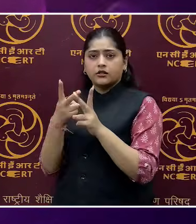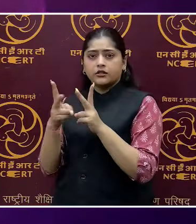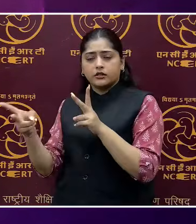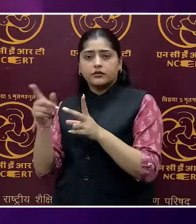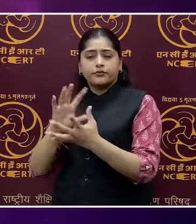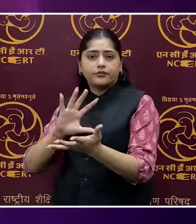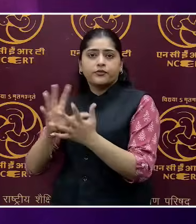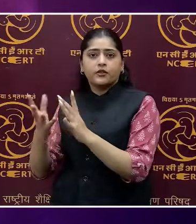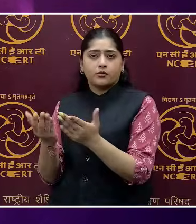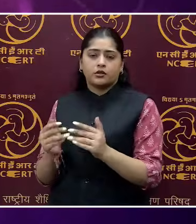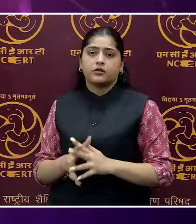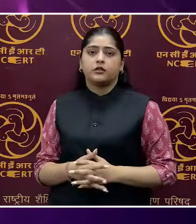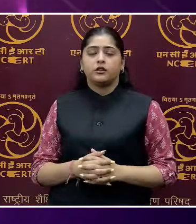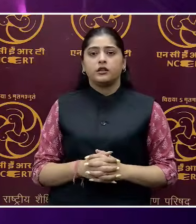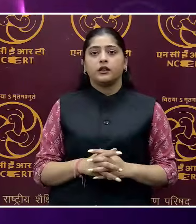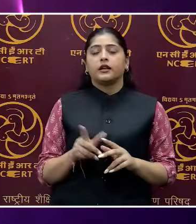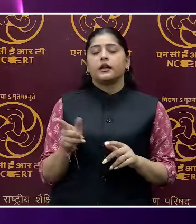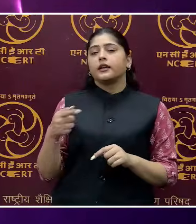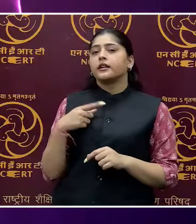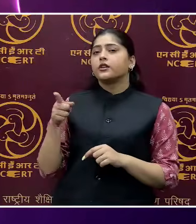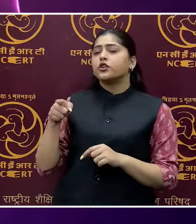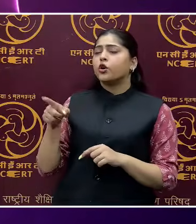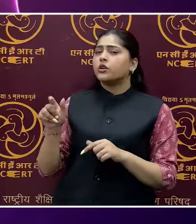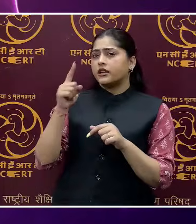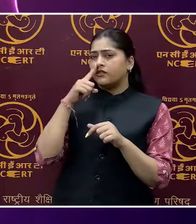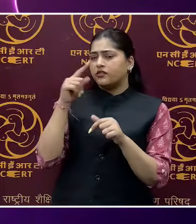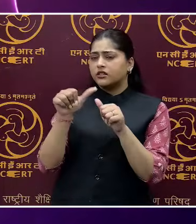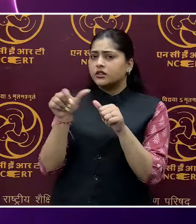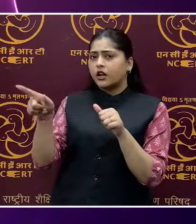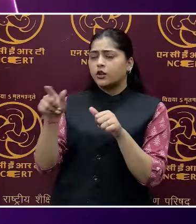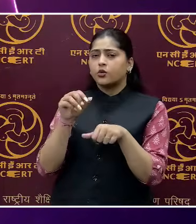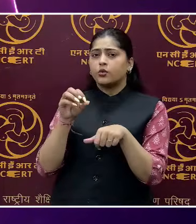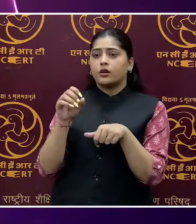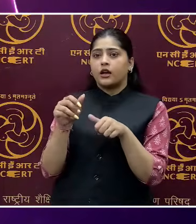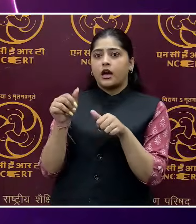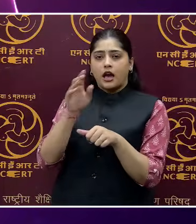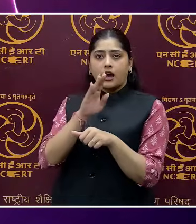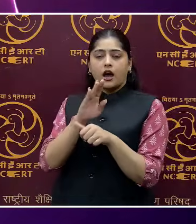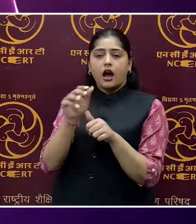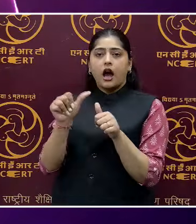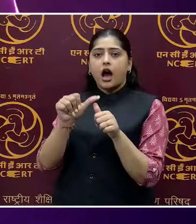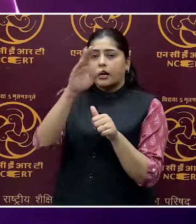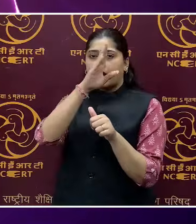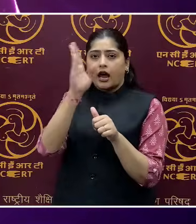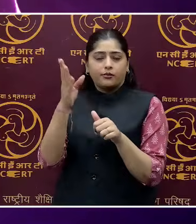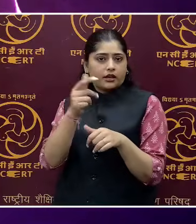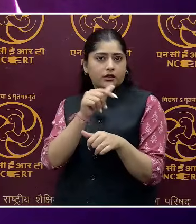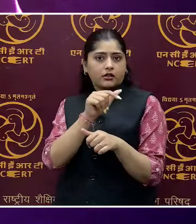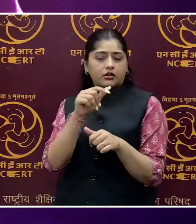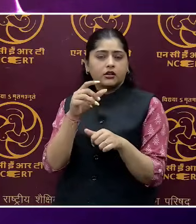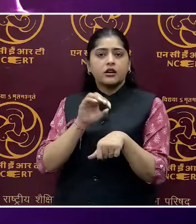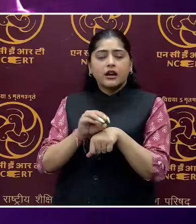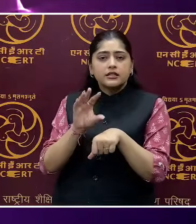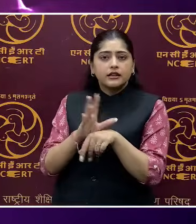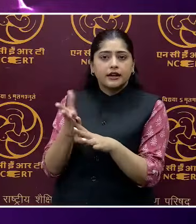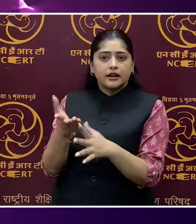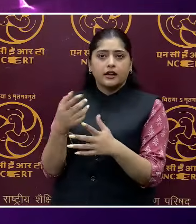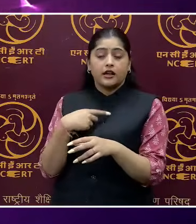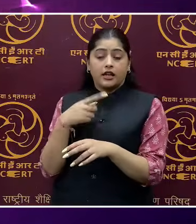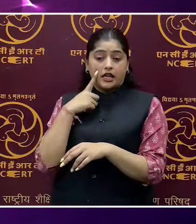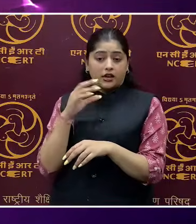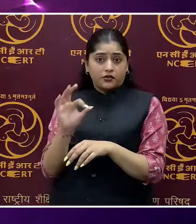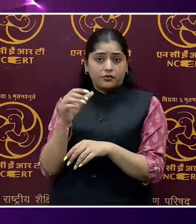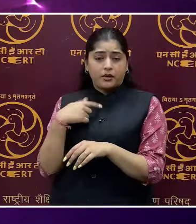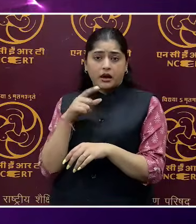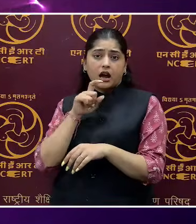are yourself an academic consultant, so Right. this would be perfect question for you to be asked. Like, what do you think is it important